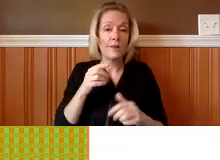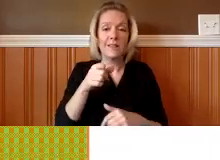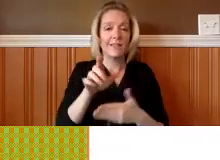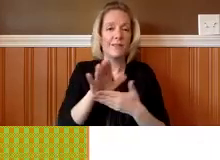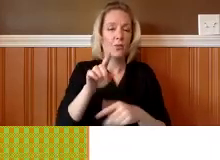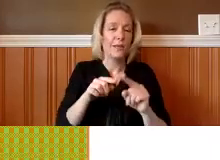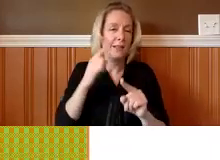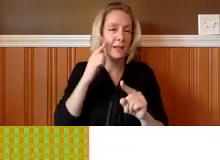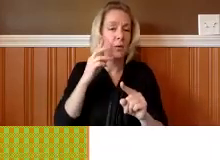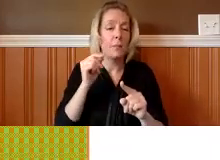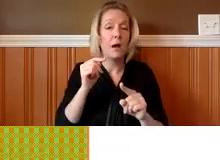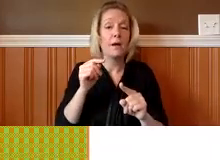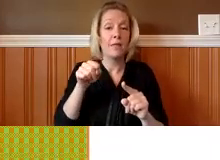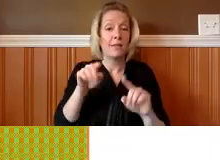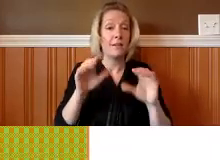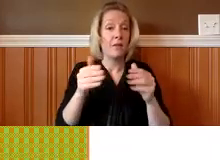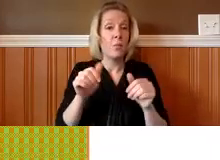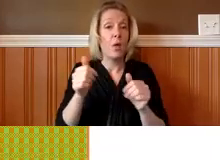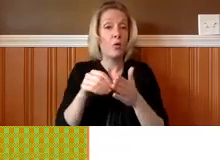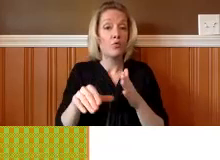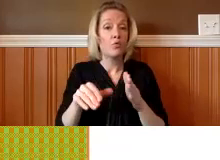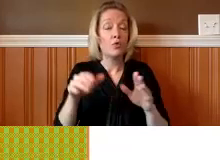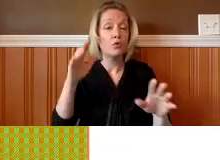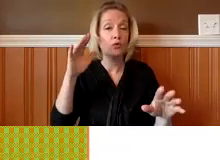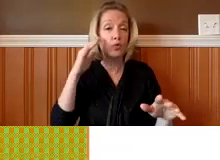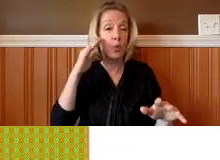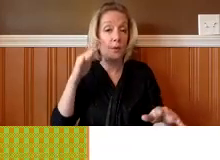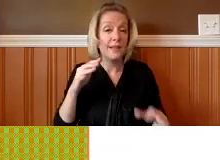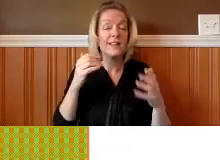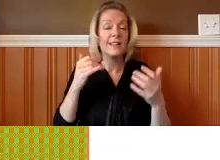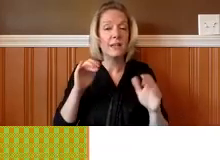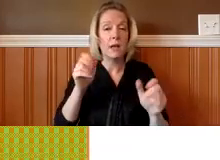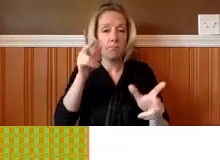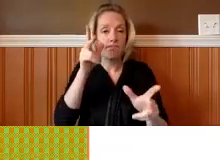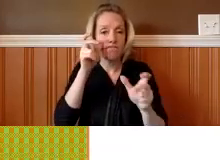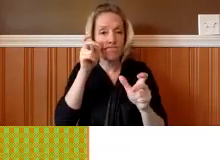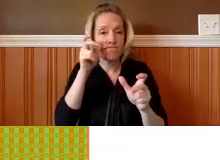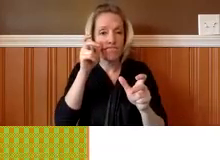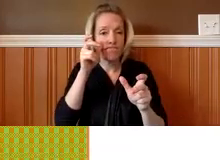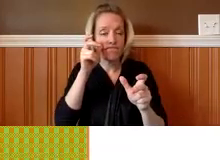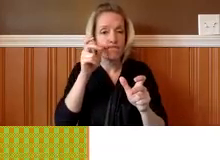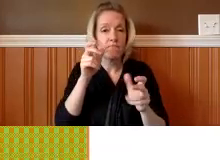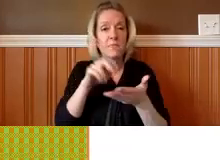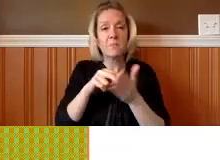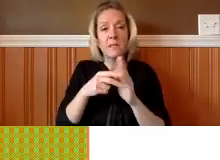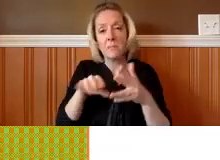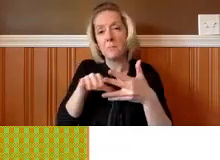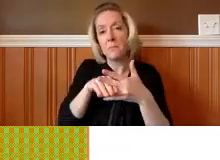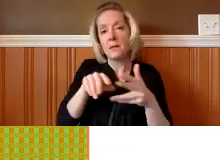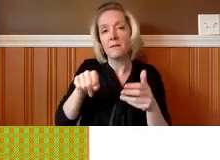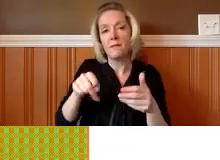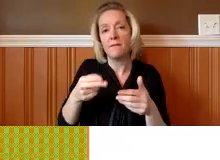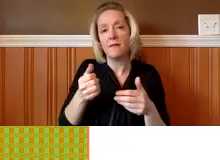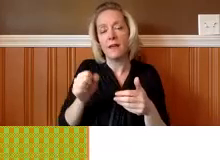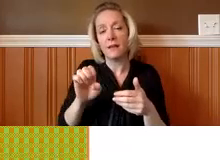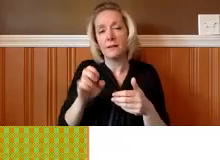and there are other things happening, and he was still able to use his vision, which tells us that he is about a mid-range 2, mid-phase